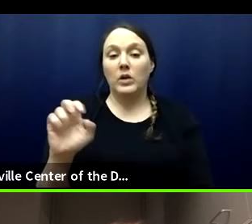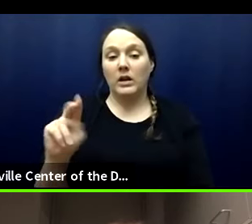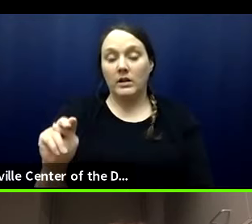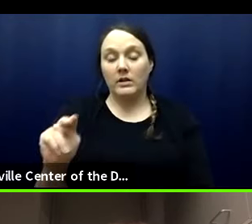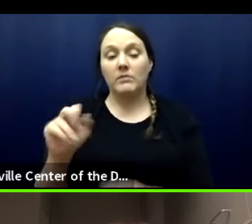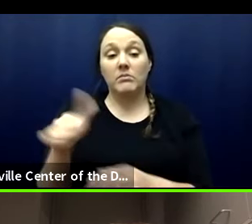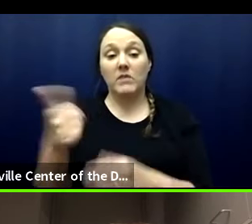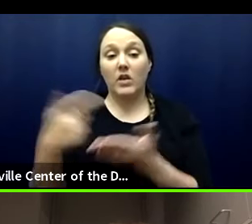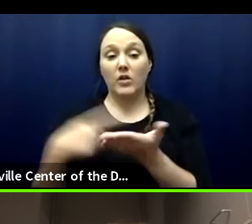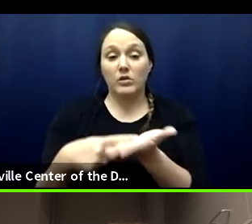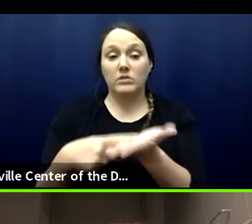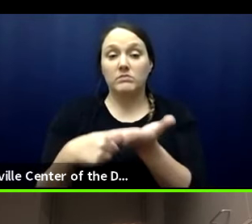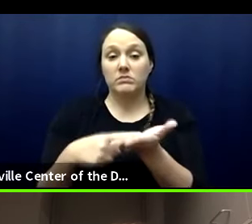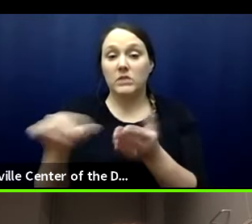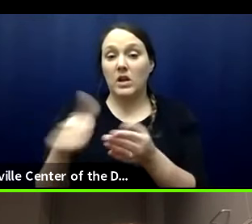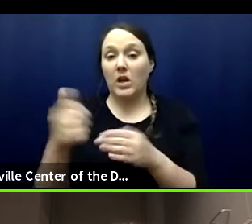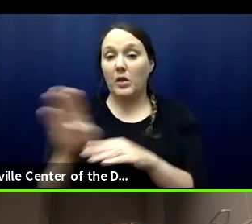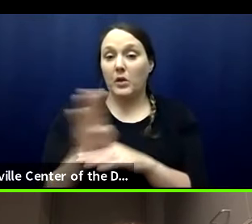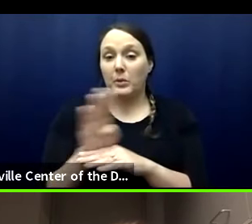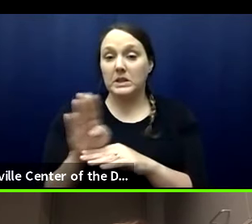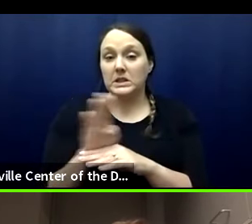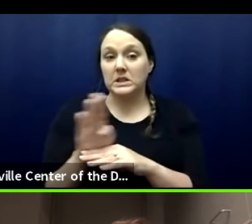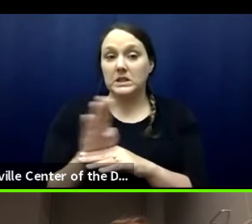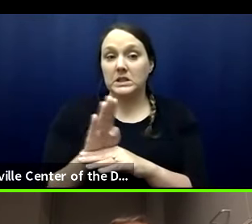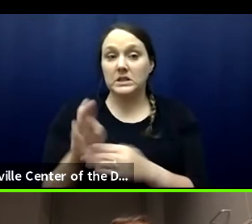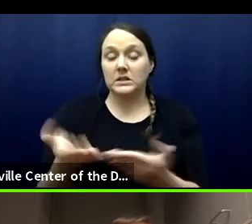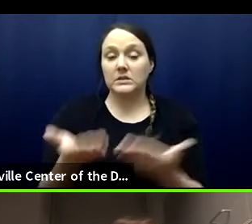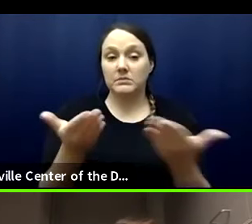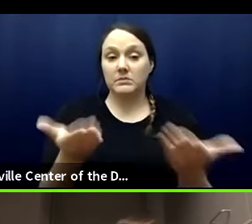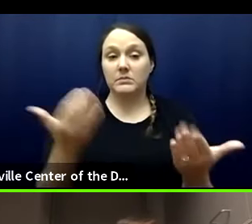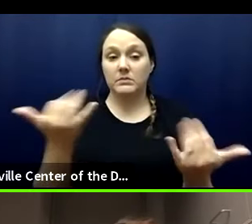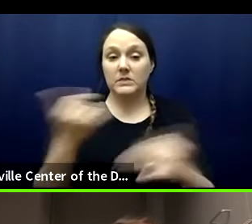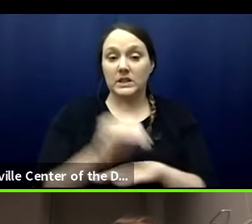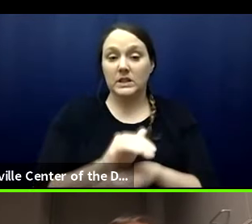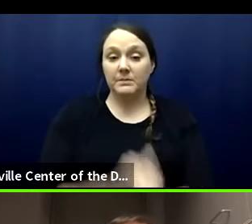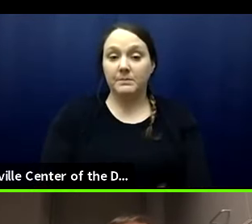other discussion and other business to come before us this evening?